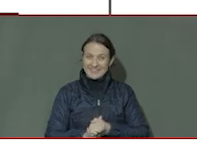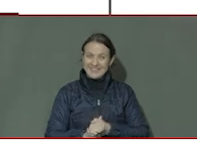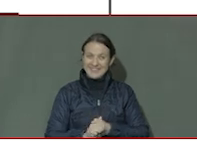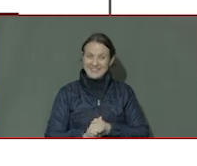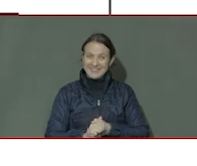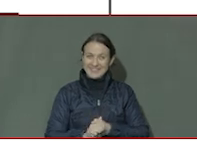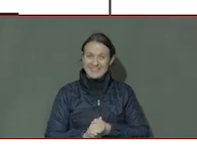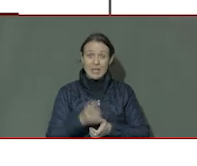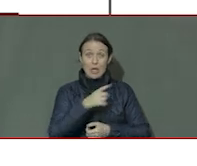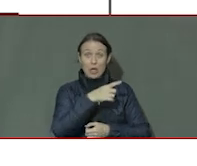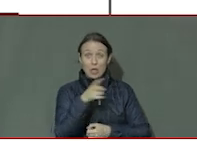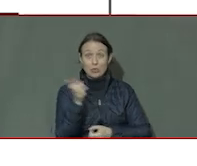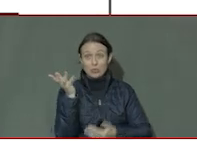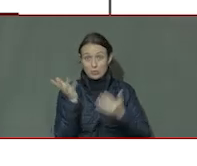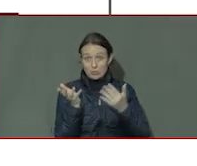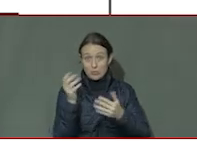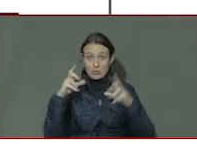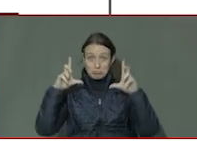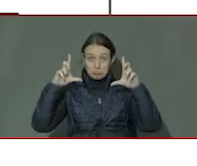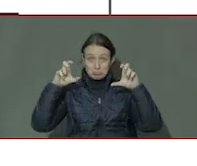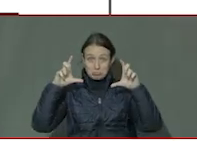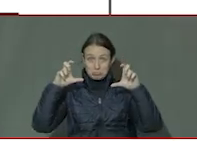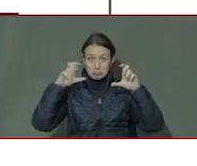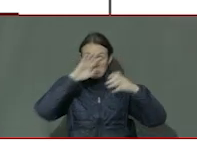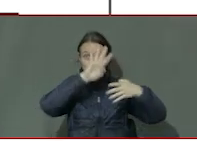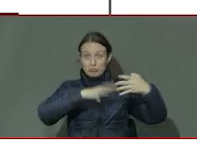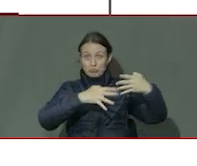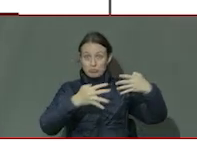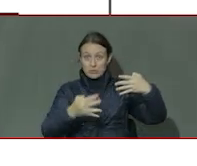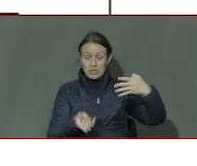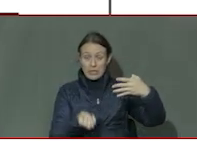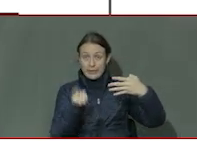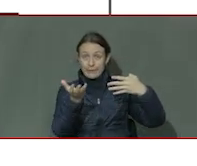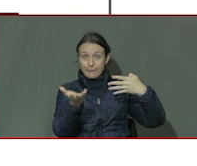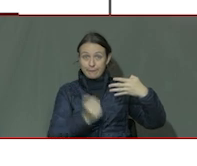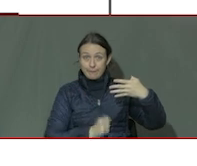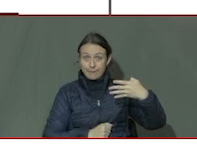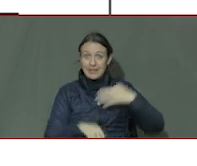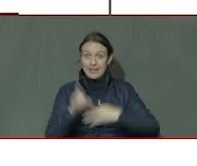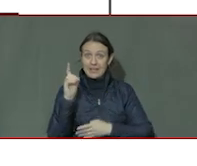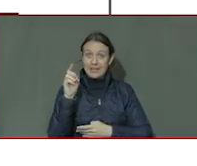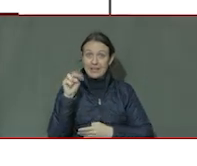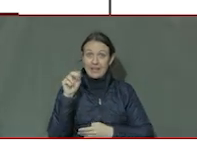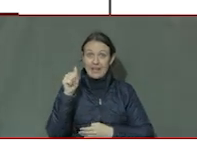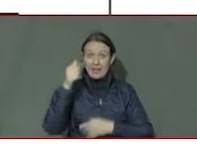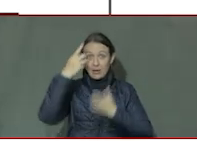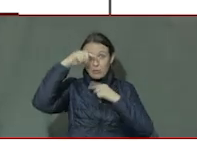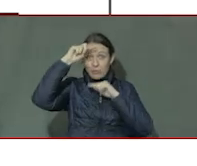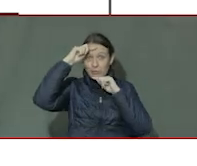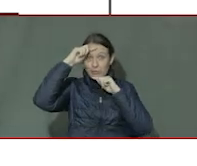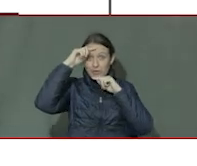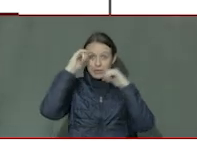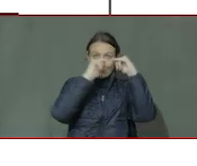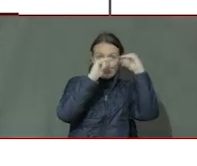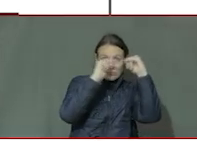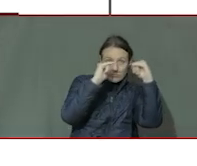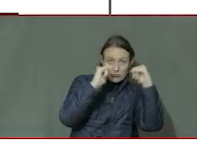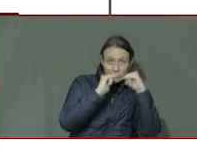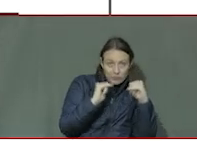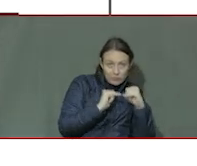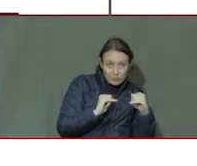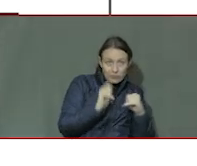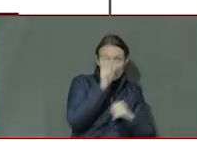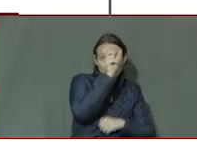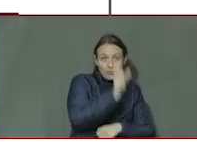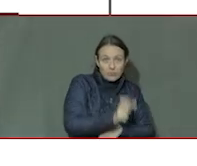You will be given a diagram like this, and then there are DNA profile bars, right? Now, please